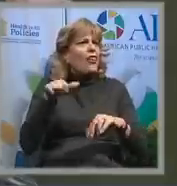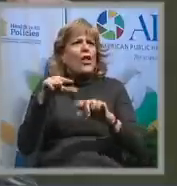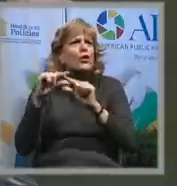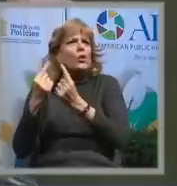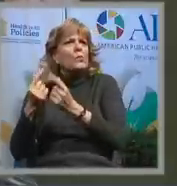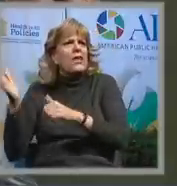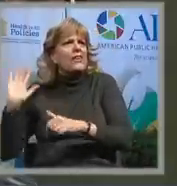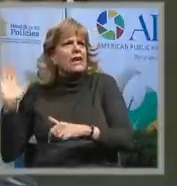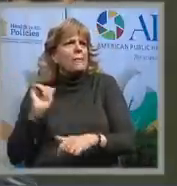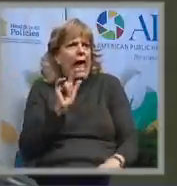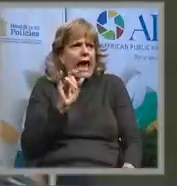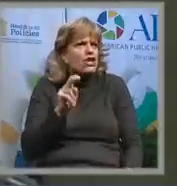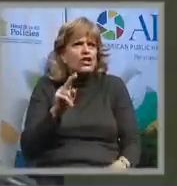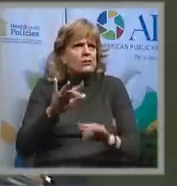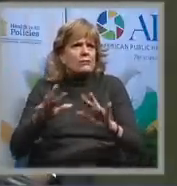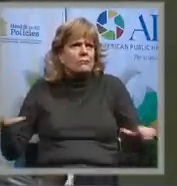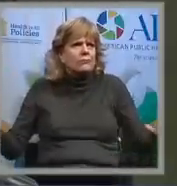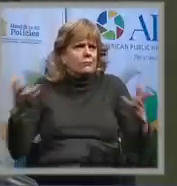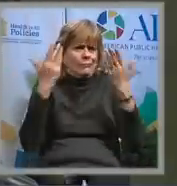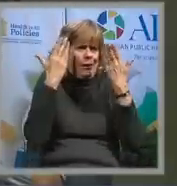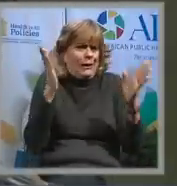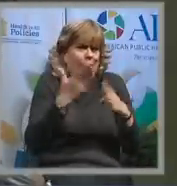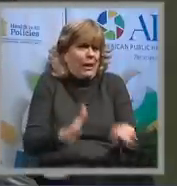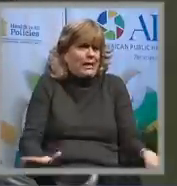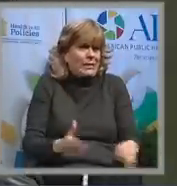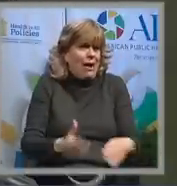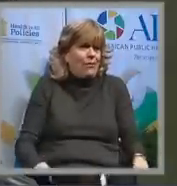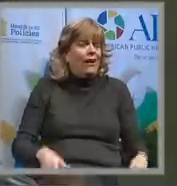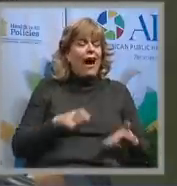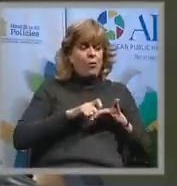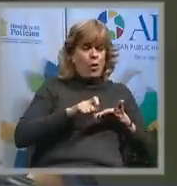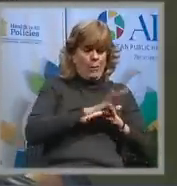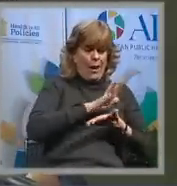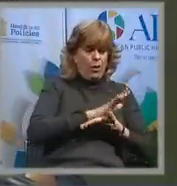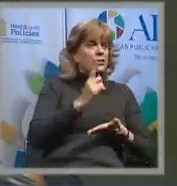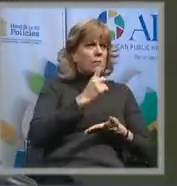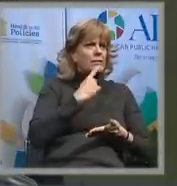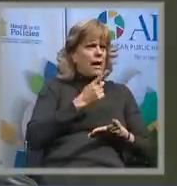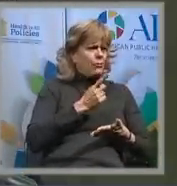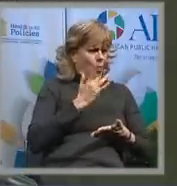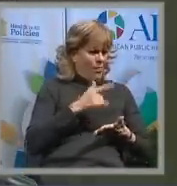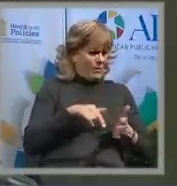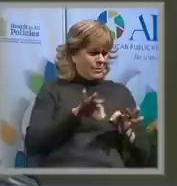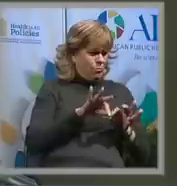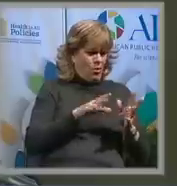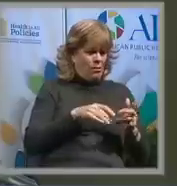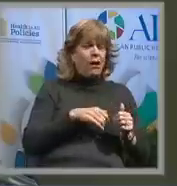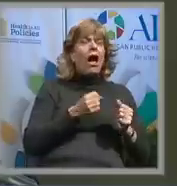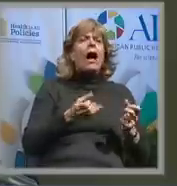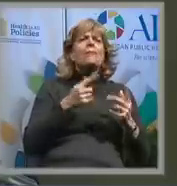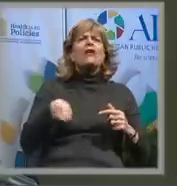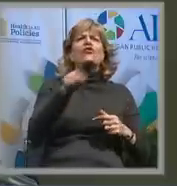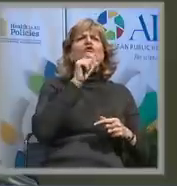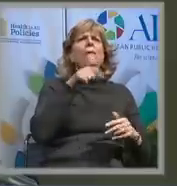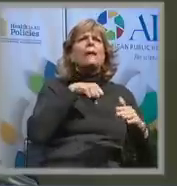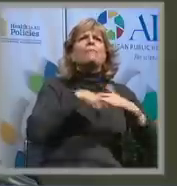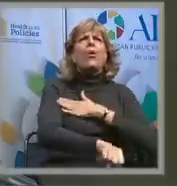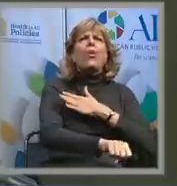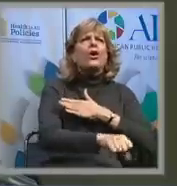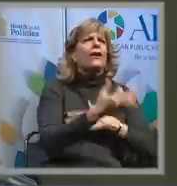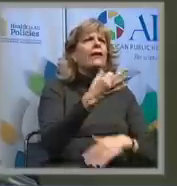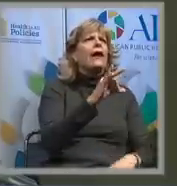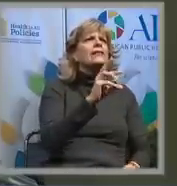at the time. How many of you, I wrote a paper and somebody didn't know why I said this was important. How many of you had not even been born